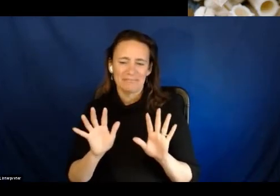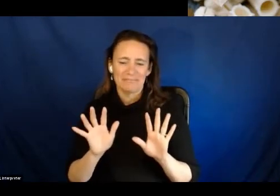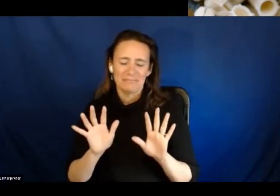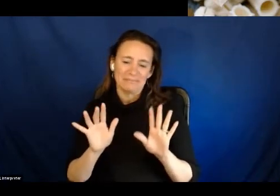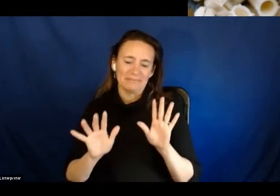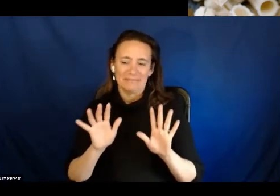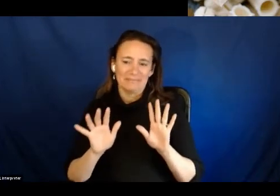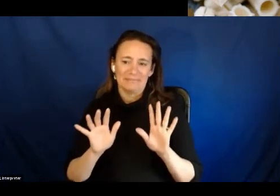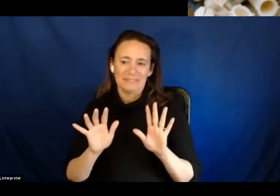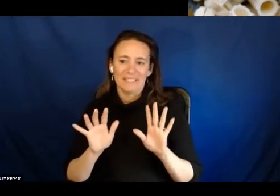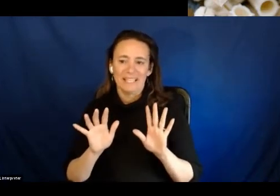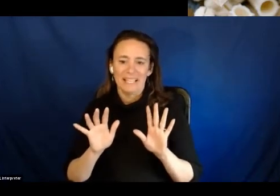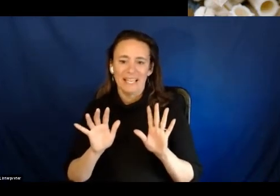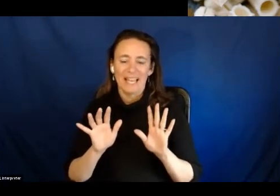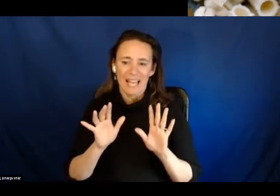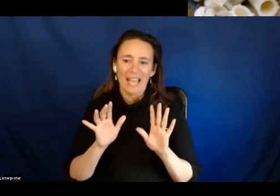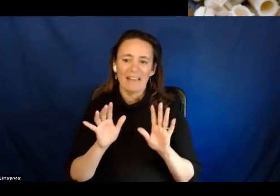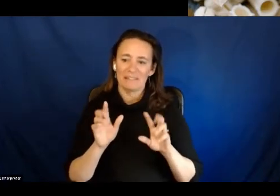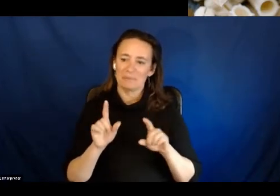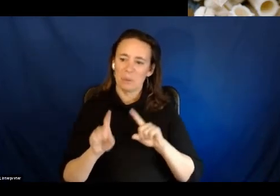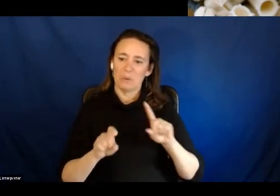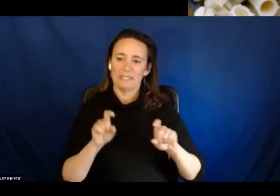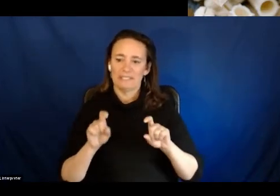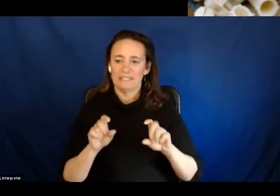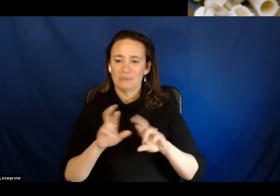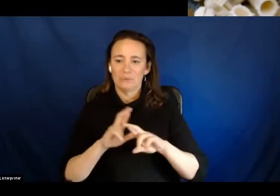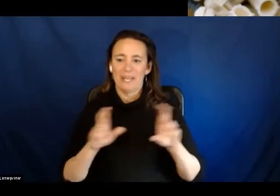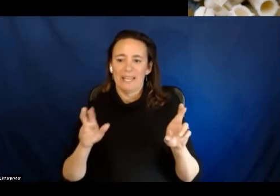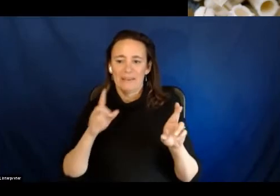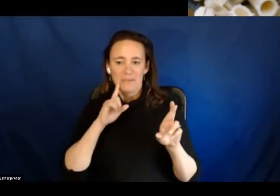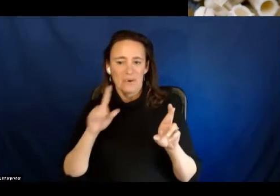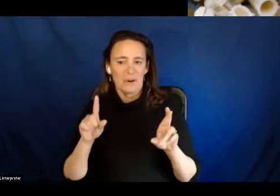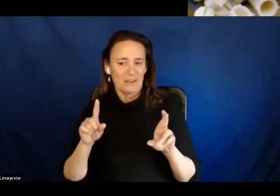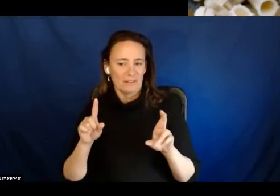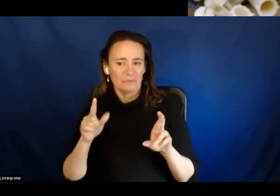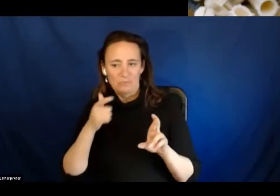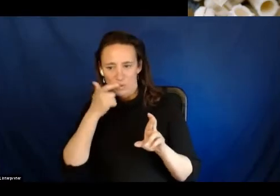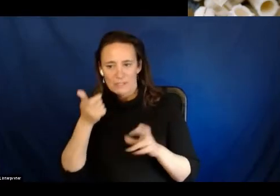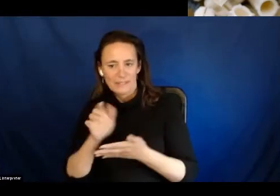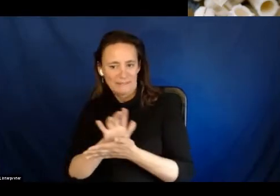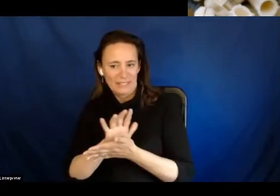some questions prepared for you all to ask for the video.